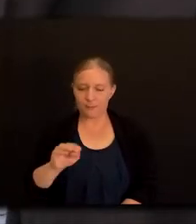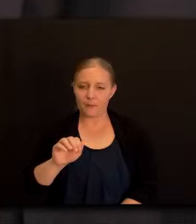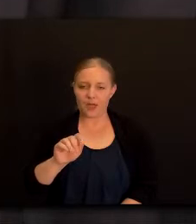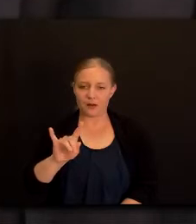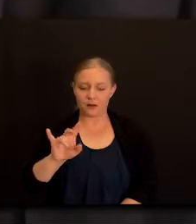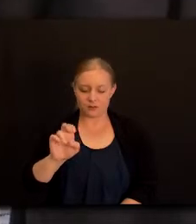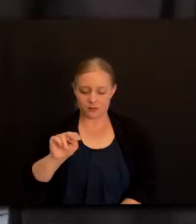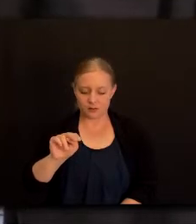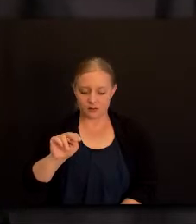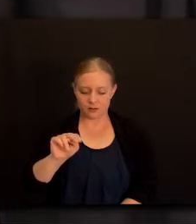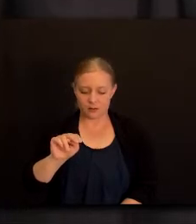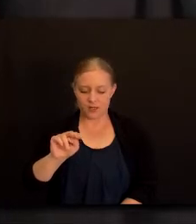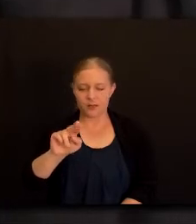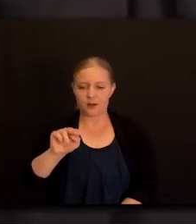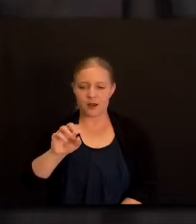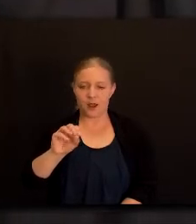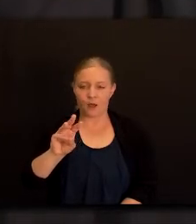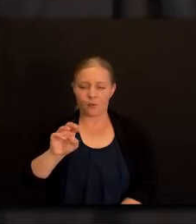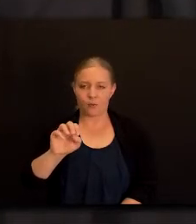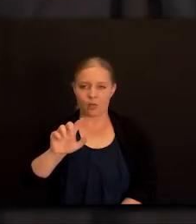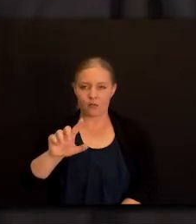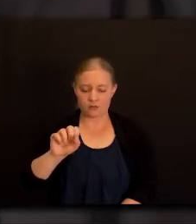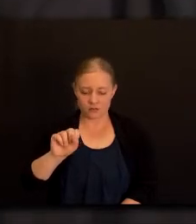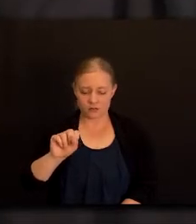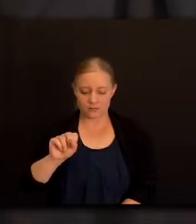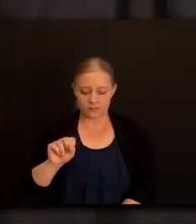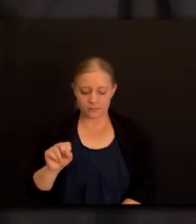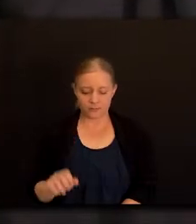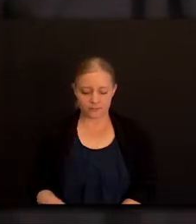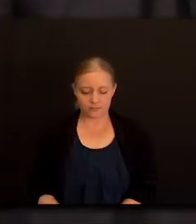Madison Nicole Niels.